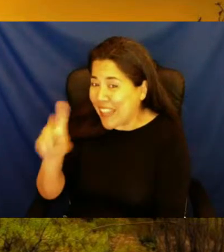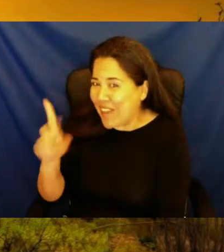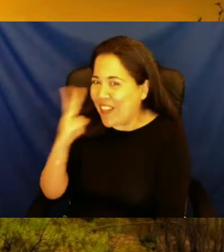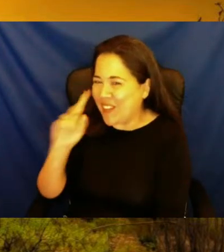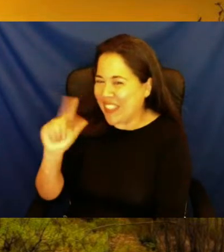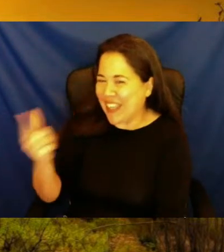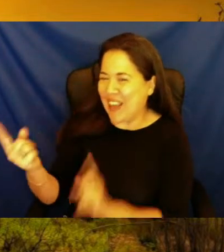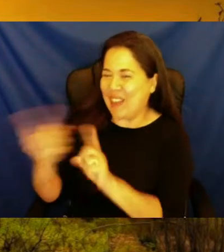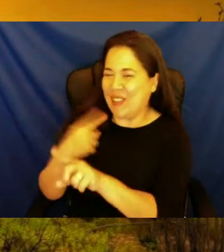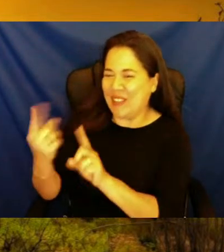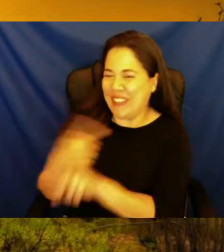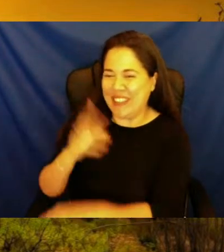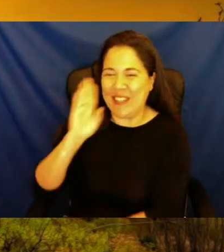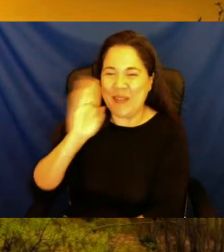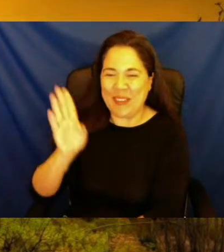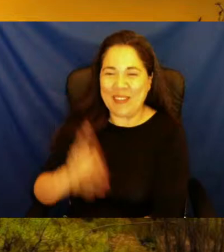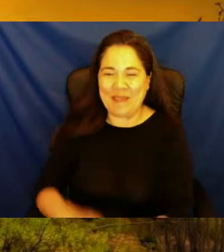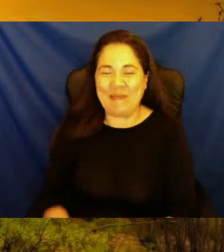later.